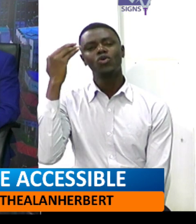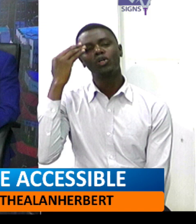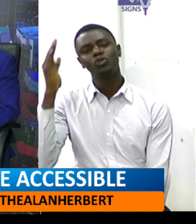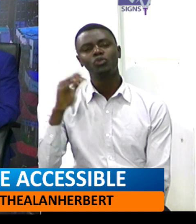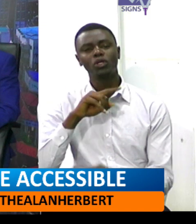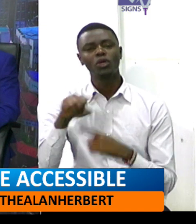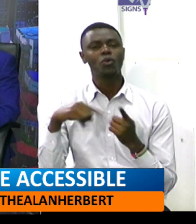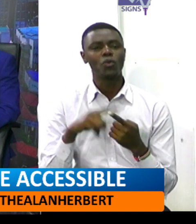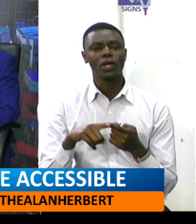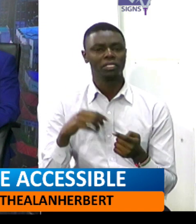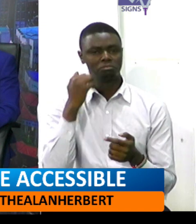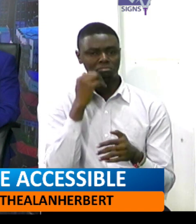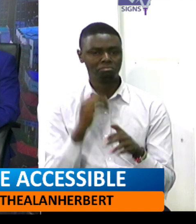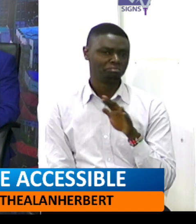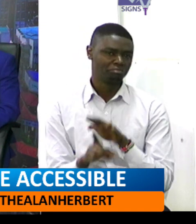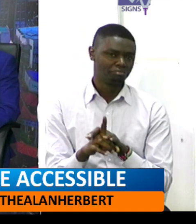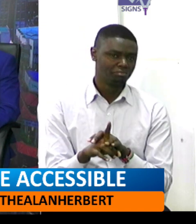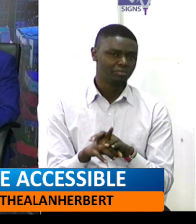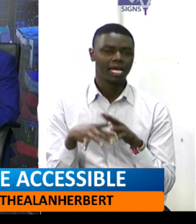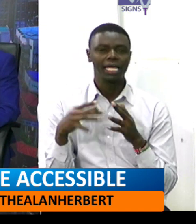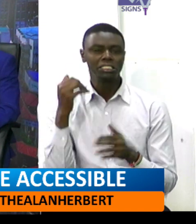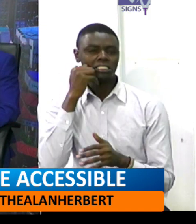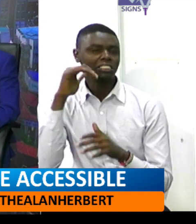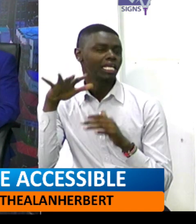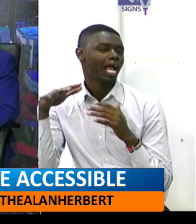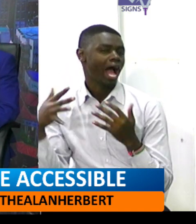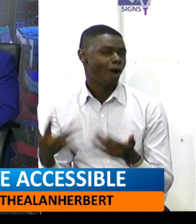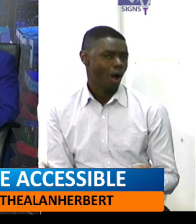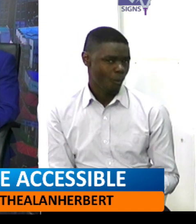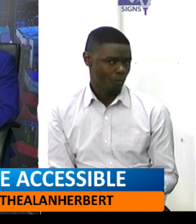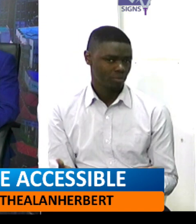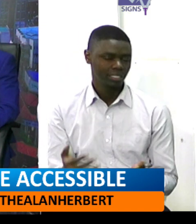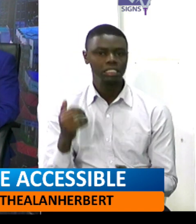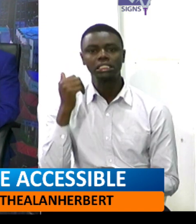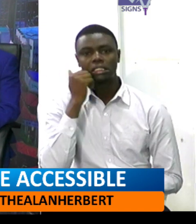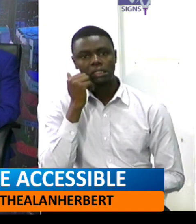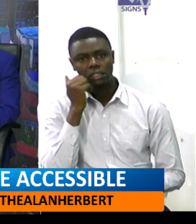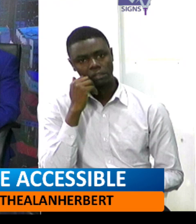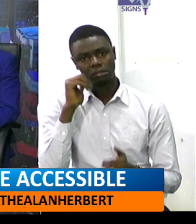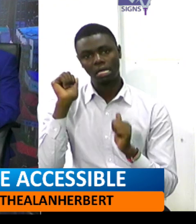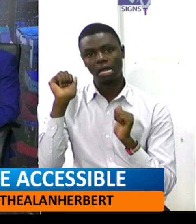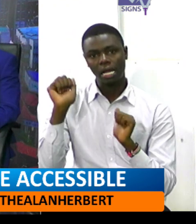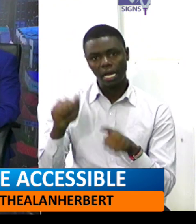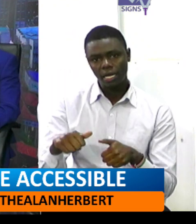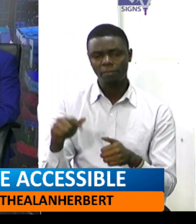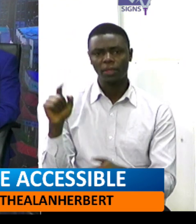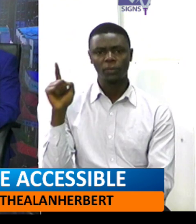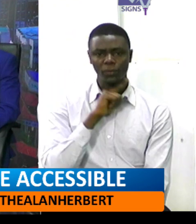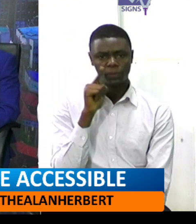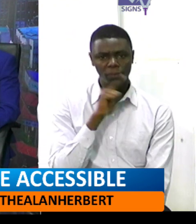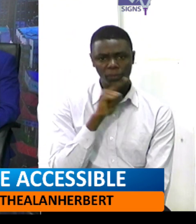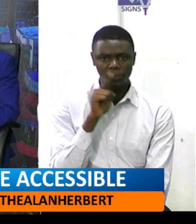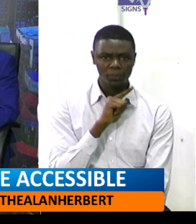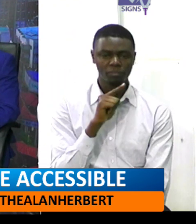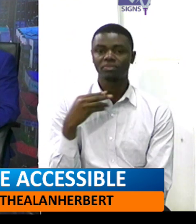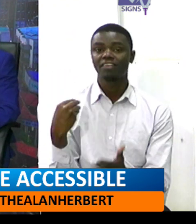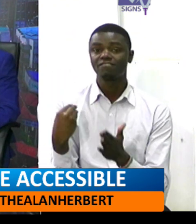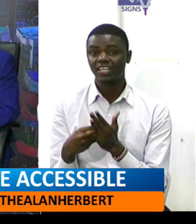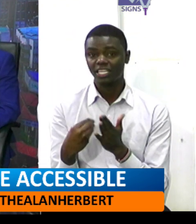you fall sick and how sick you can be. Yeah. Now, sickness can be catastrophic in the sense